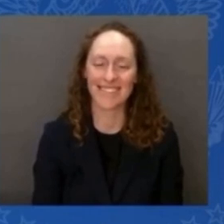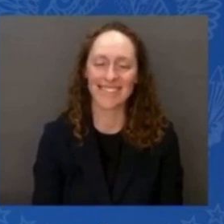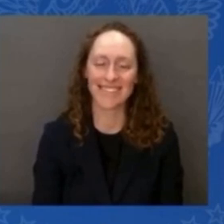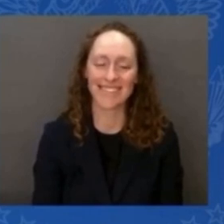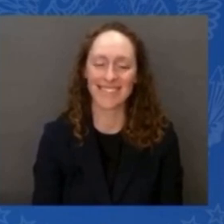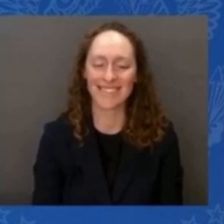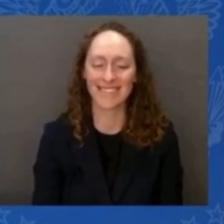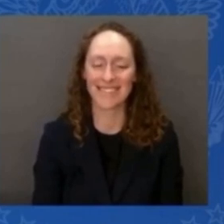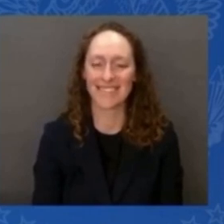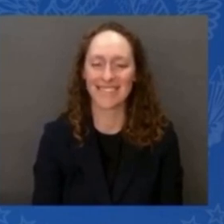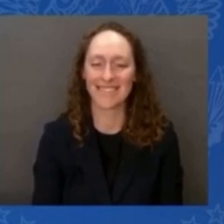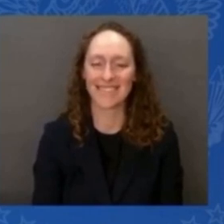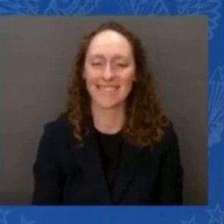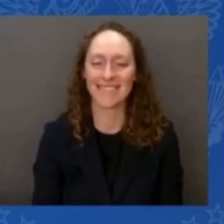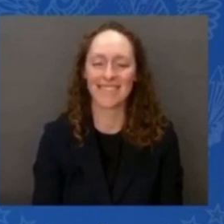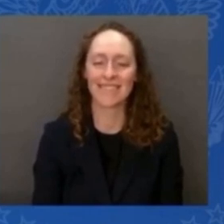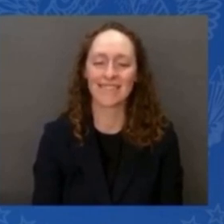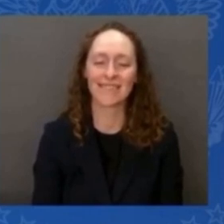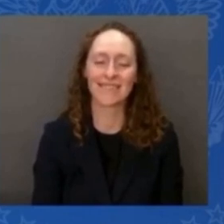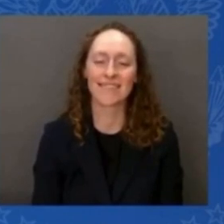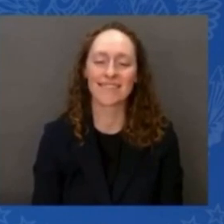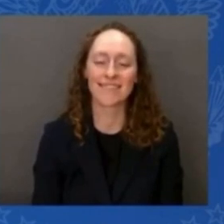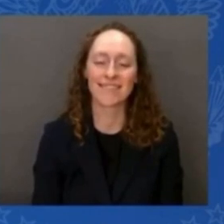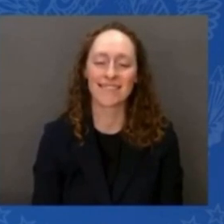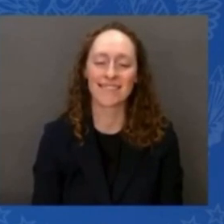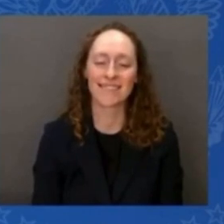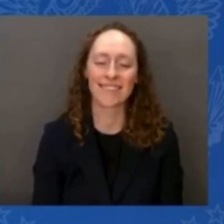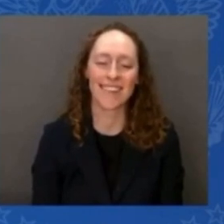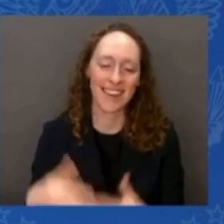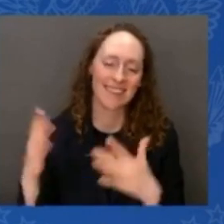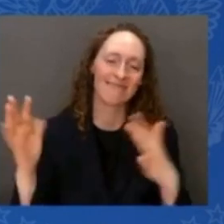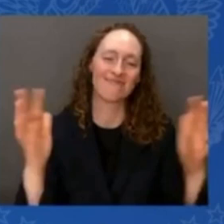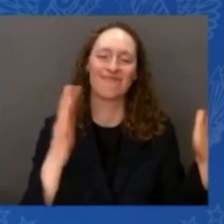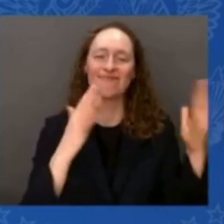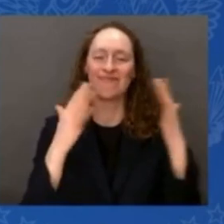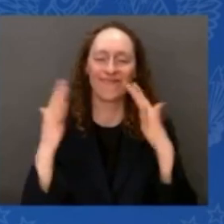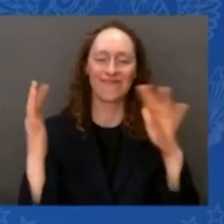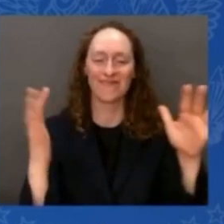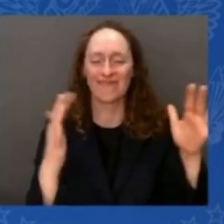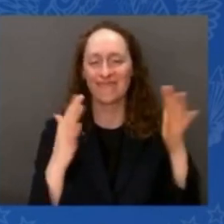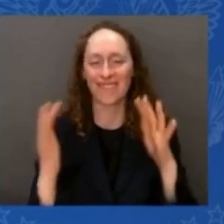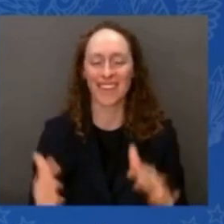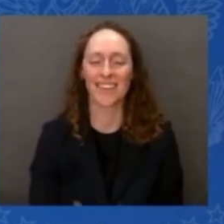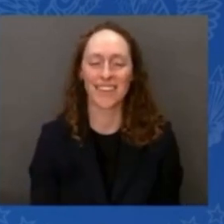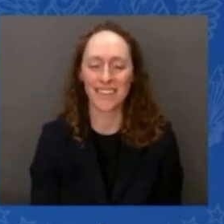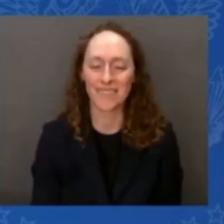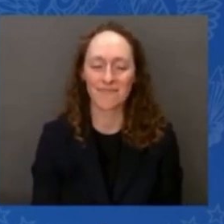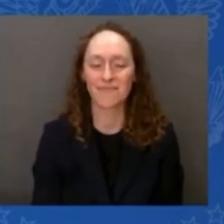Thank you.